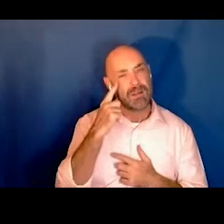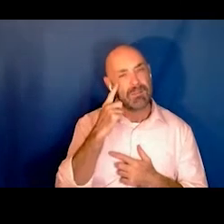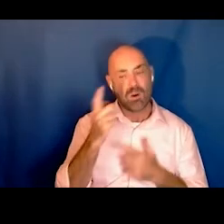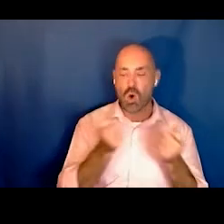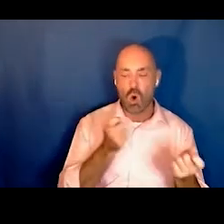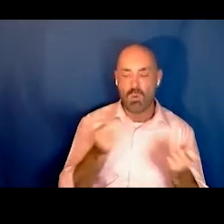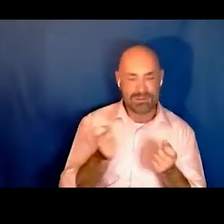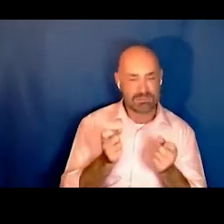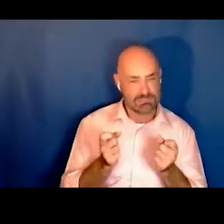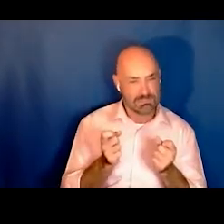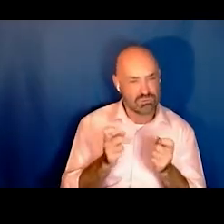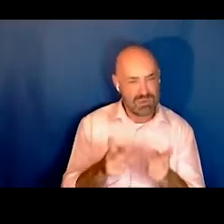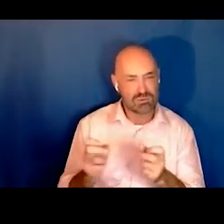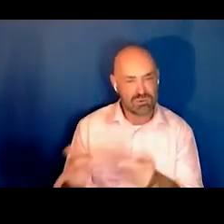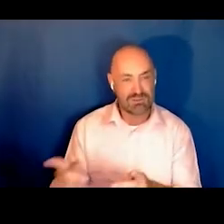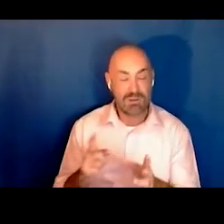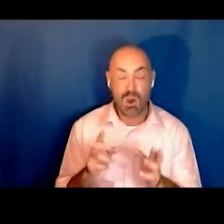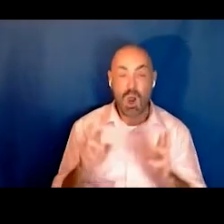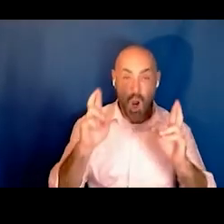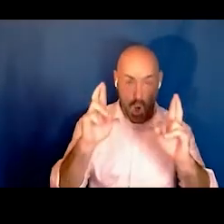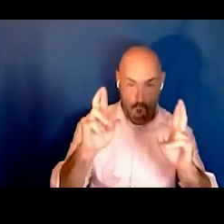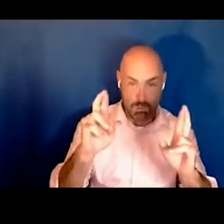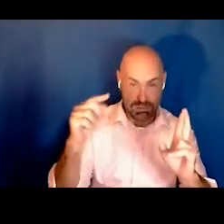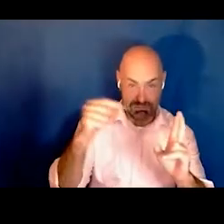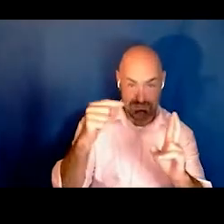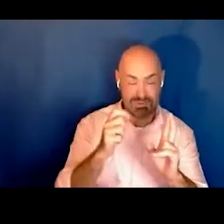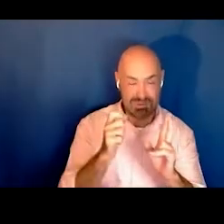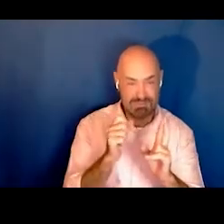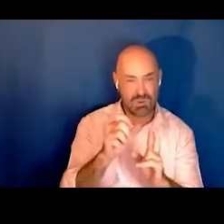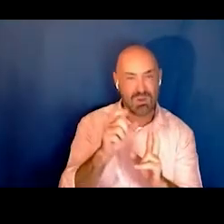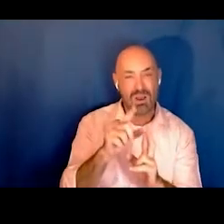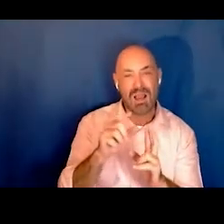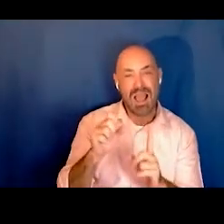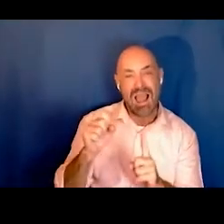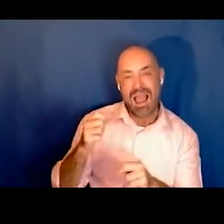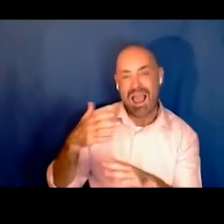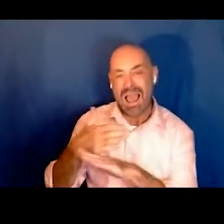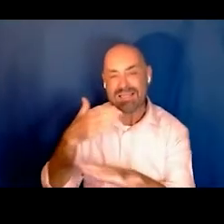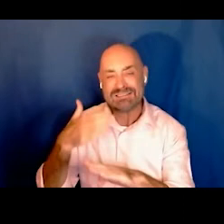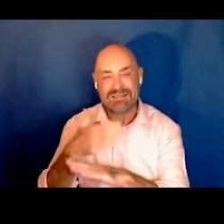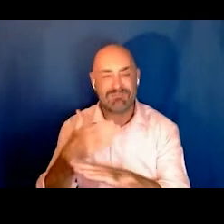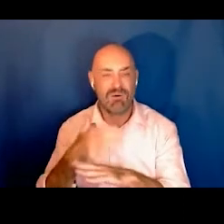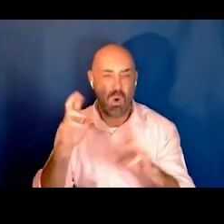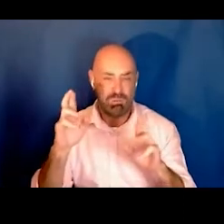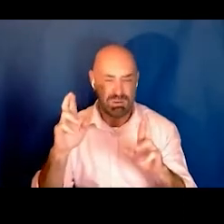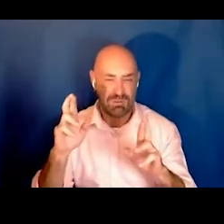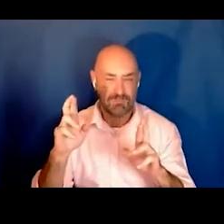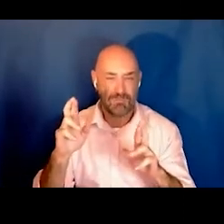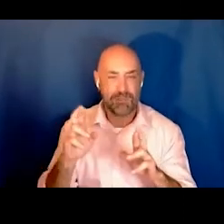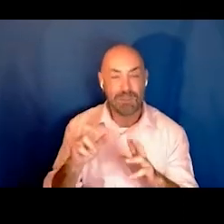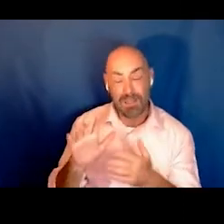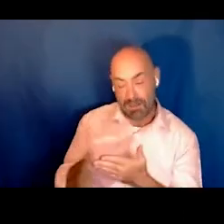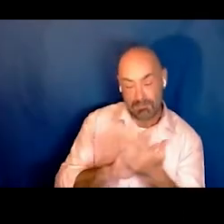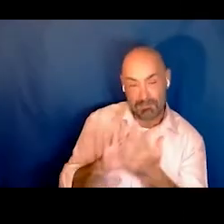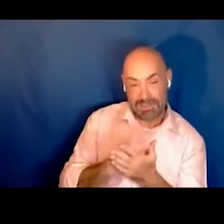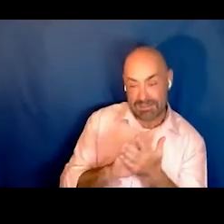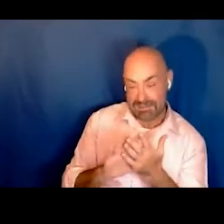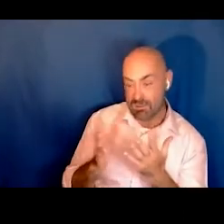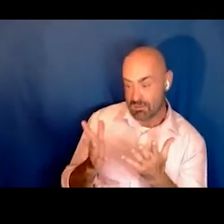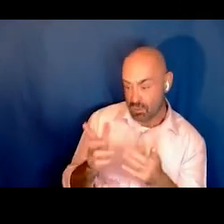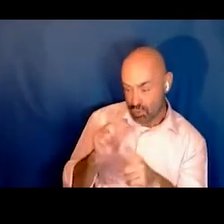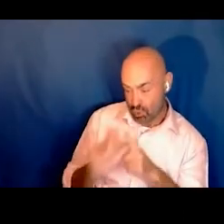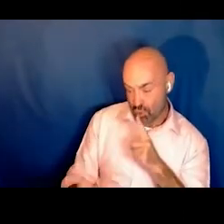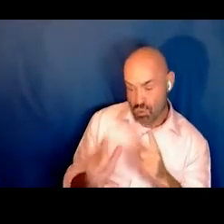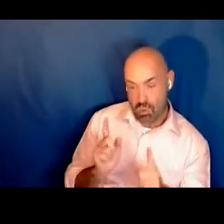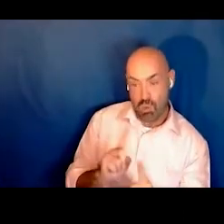have emphasized hope, but a particular type of hope called active hope, where people do things in line with their values and are